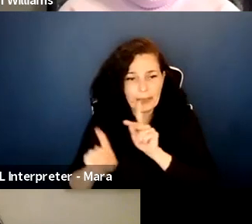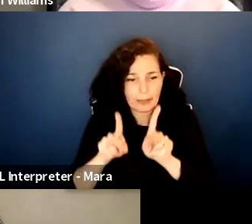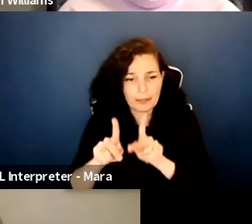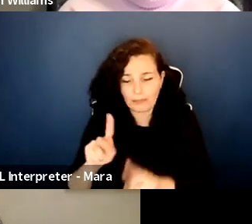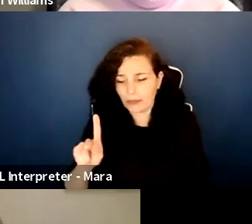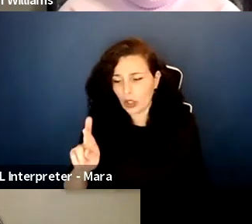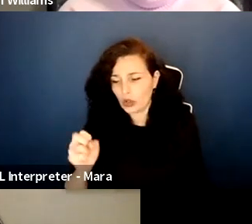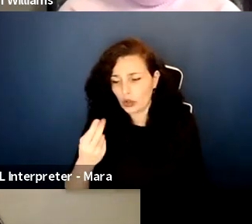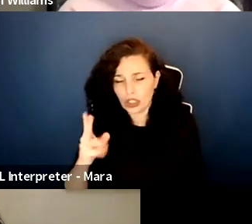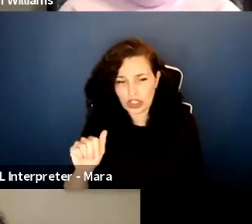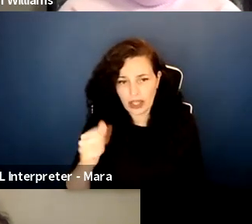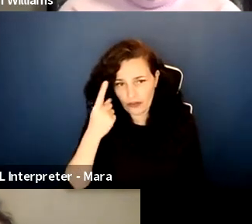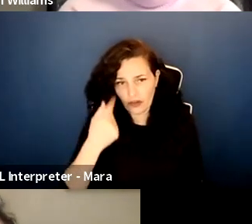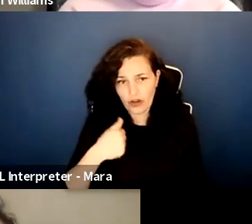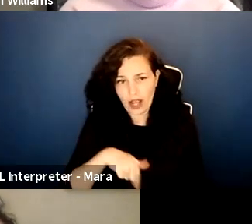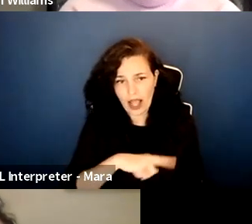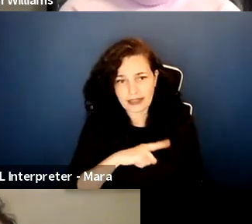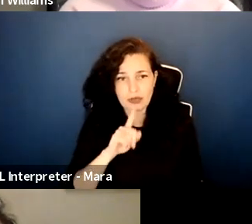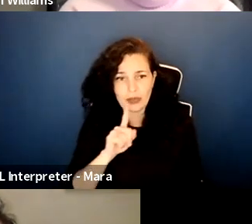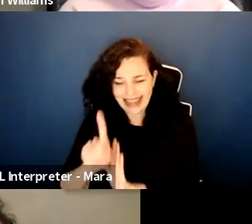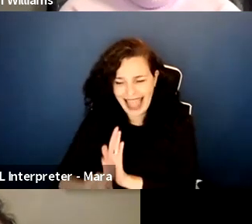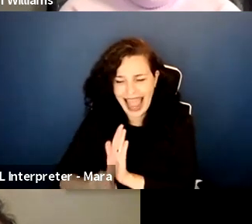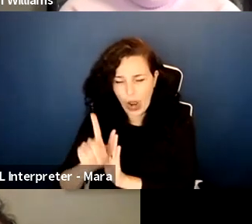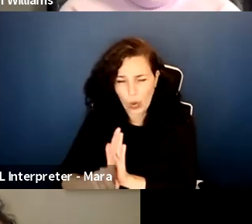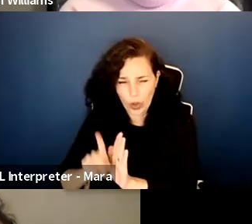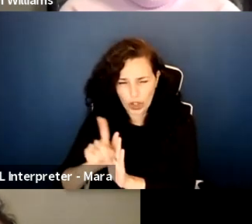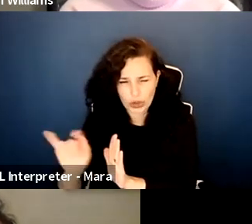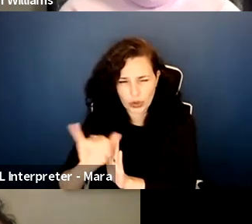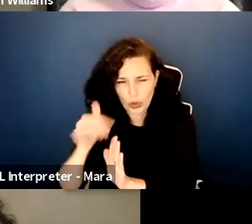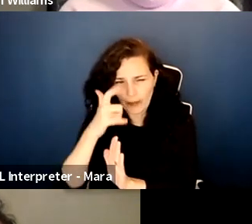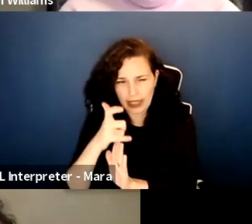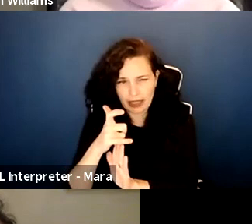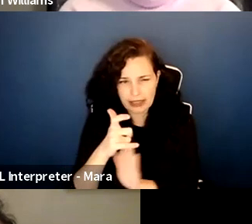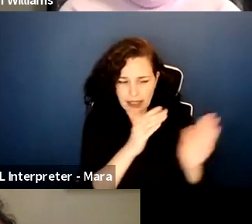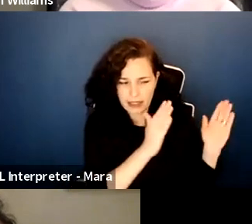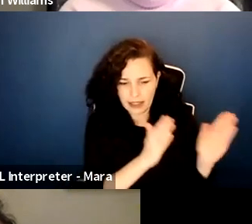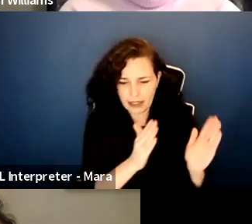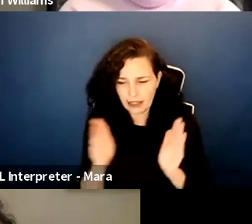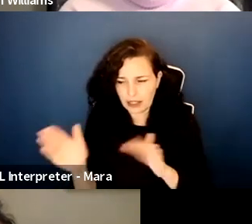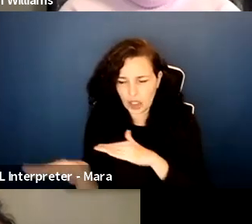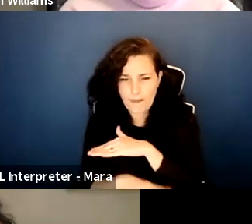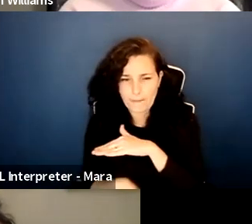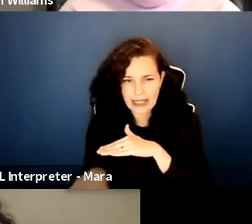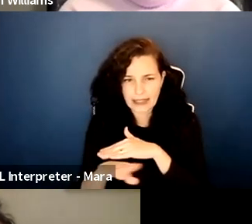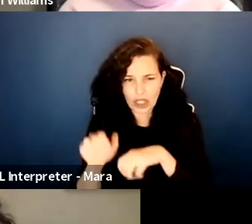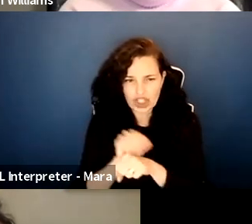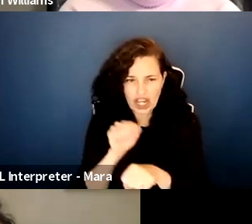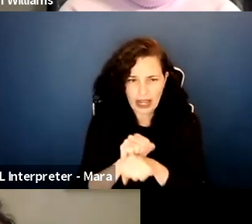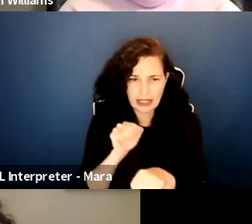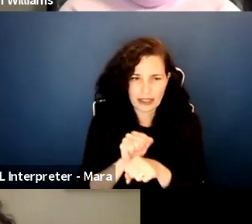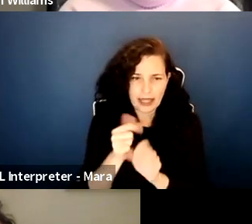least, it has to do with hours. Right. More than anything else, is that based on, child labor law